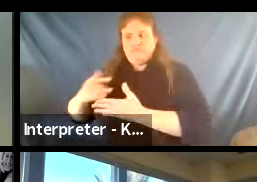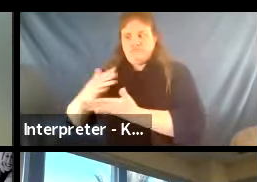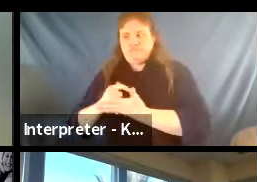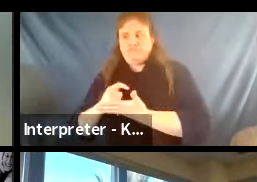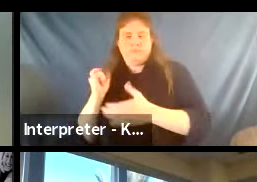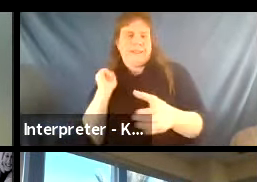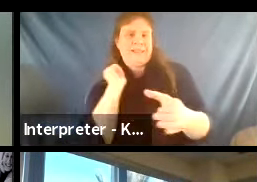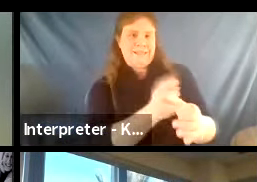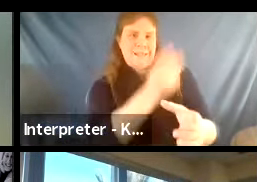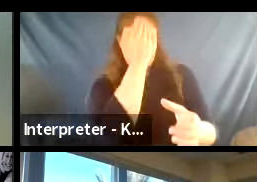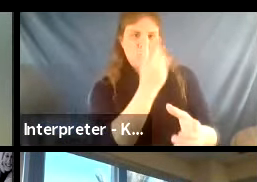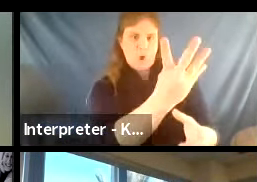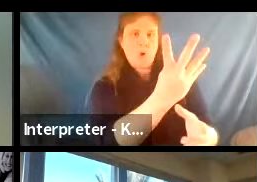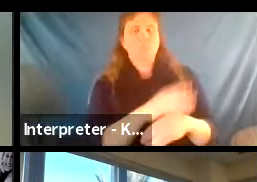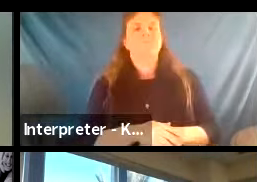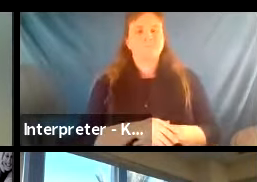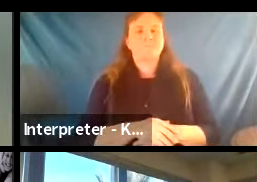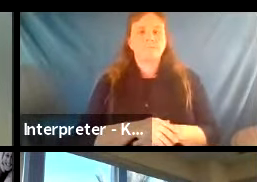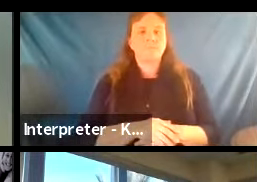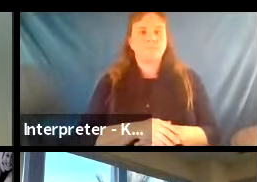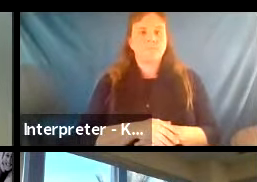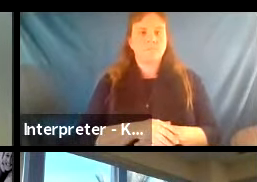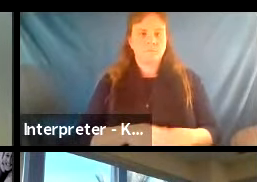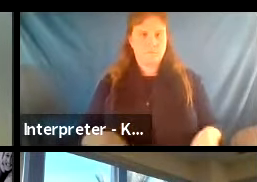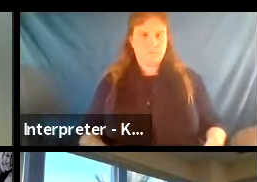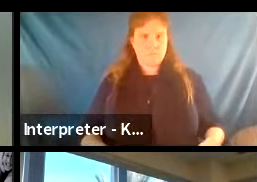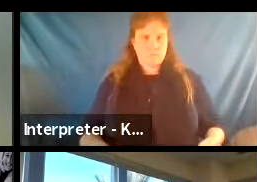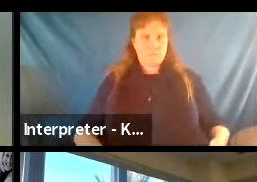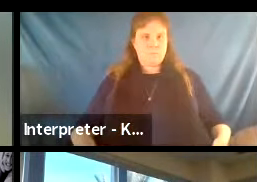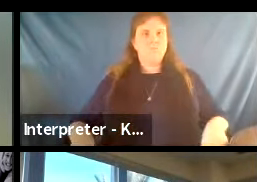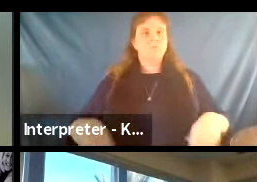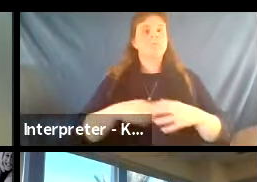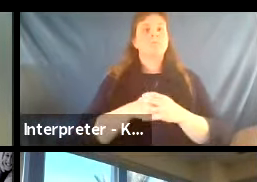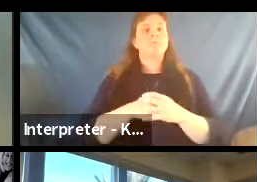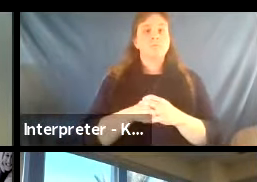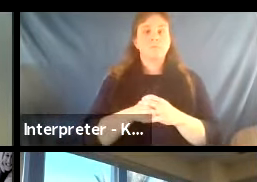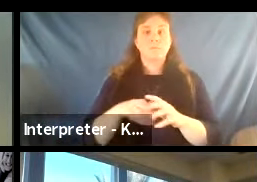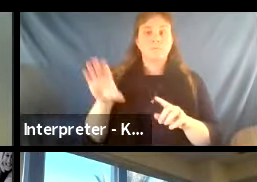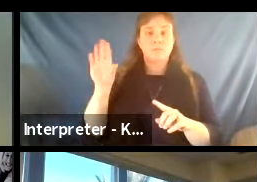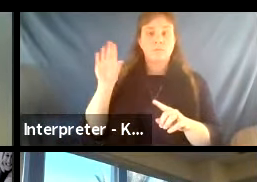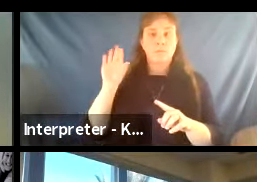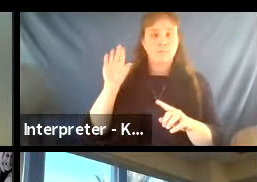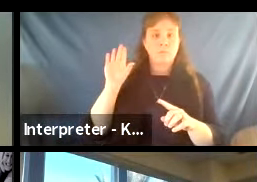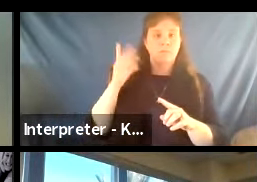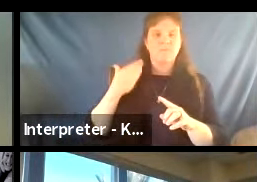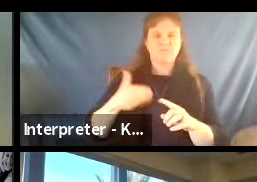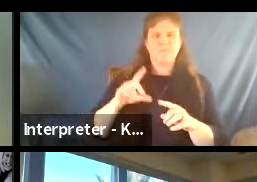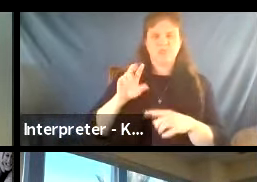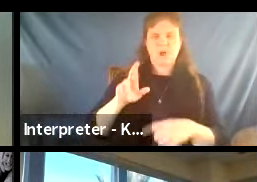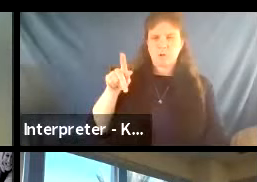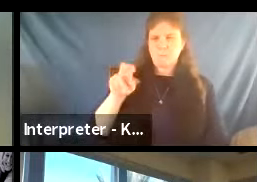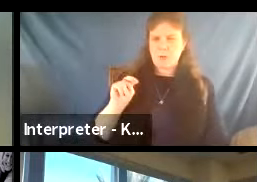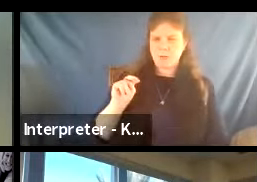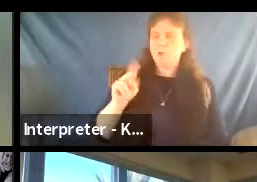Thank you. Yeah, thank you. Oh, one brief comment, and I do need to verify this, but in some of